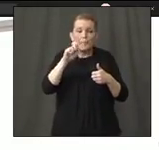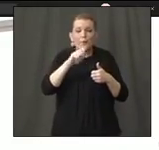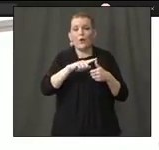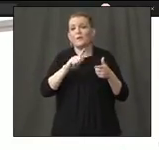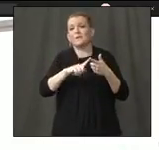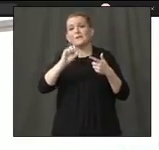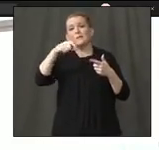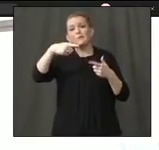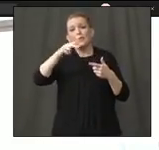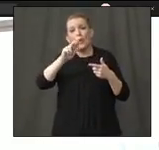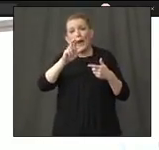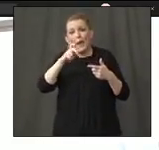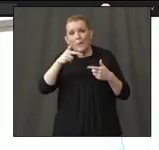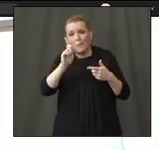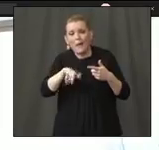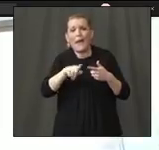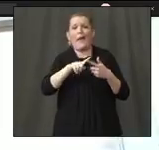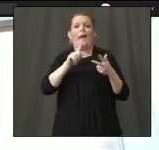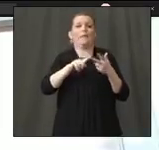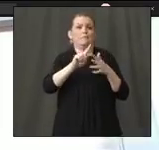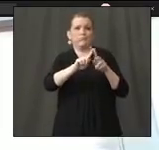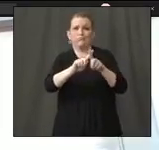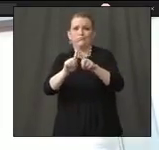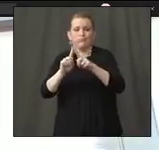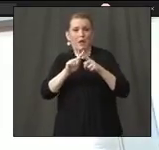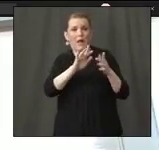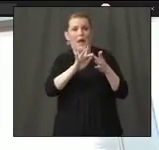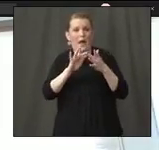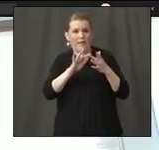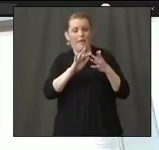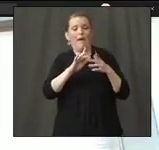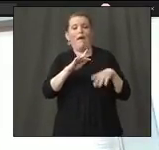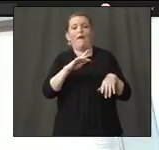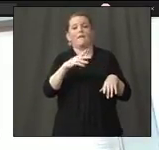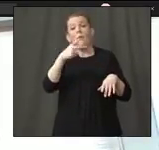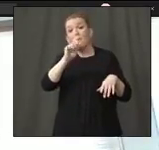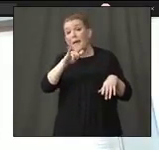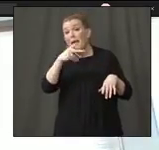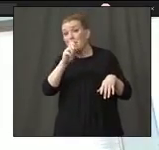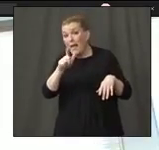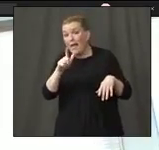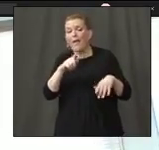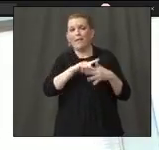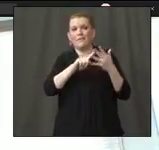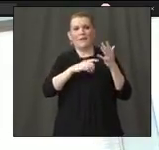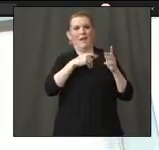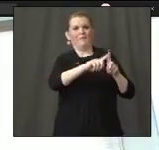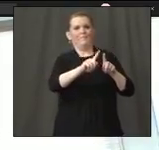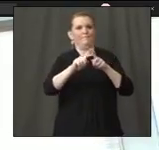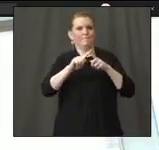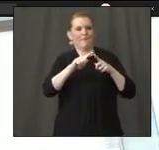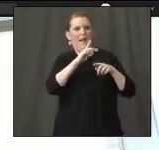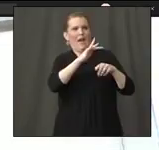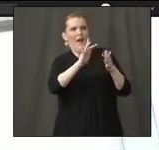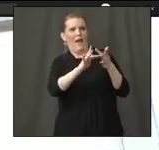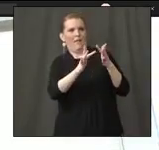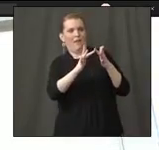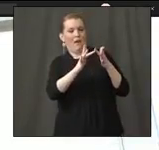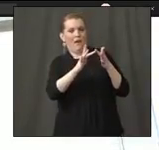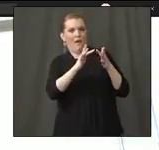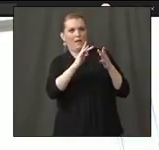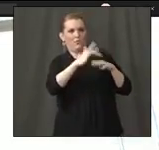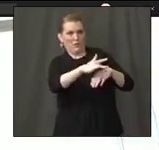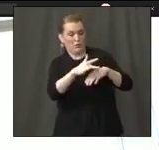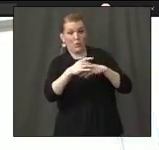online lenders that, again, is a real alternative. If you do not have an existing banking relationship, you can